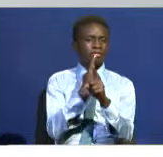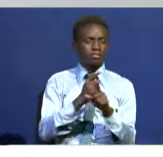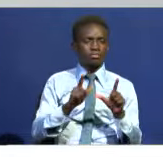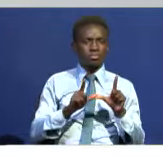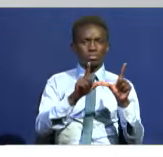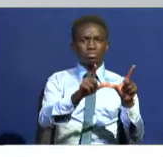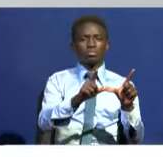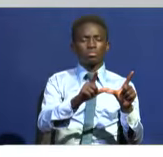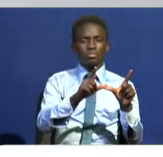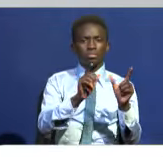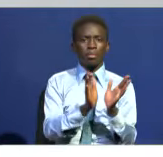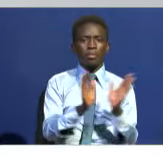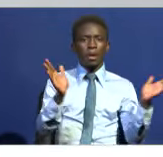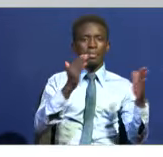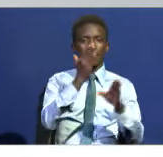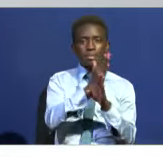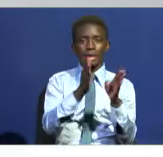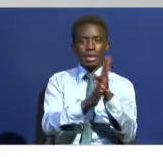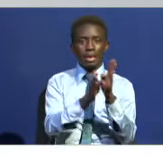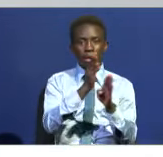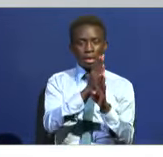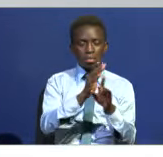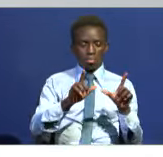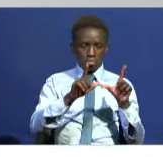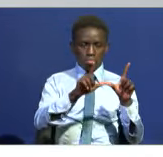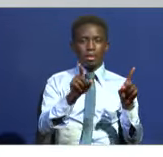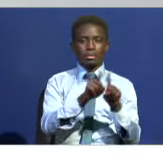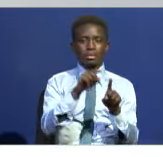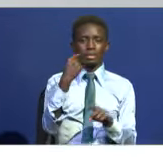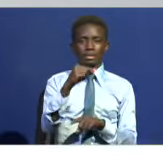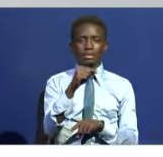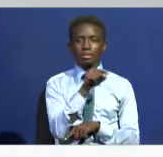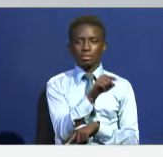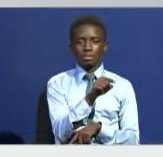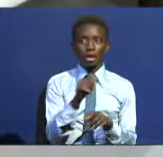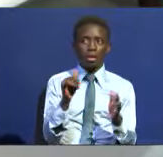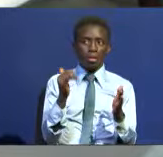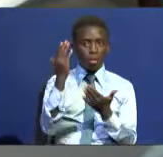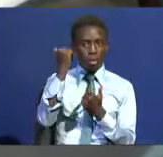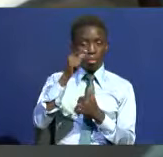certifying them as green. We're hoping that becomes the showcase piece for Mombasa County at COP29.